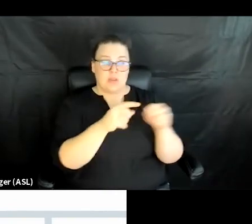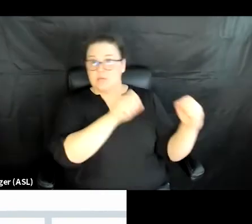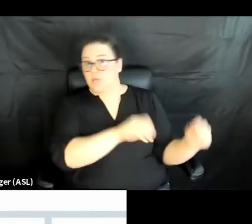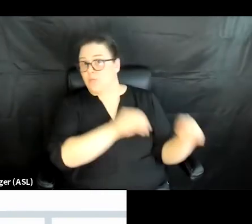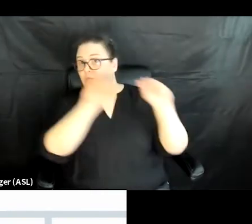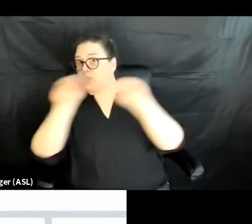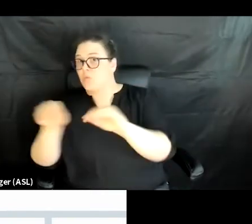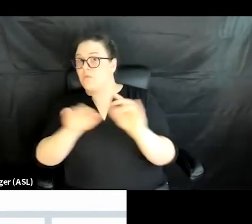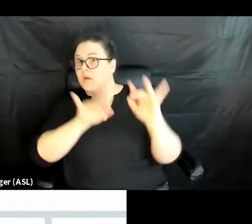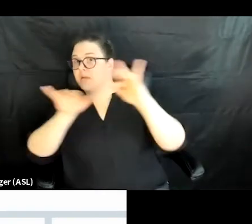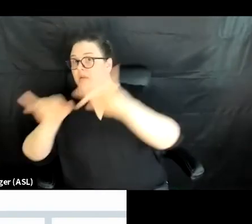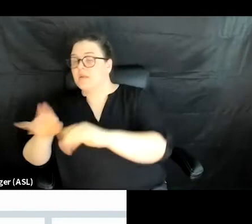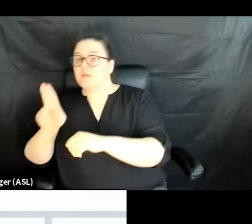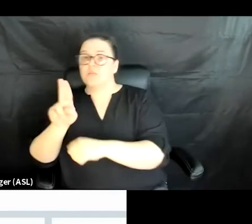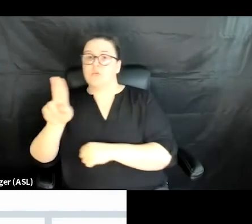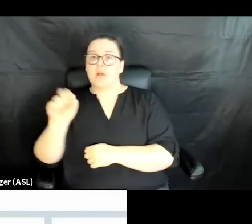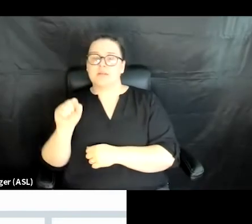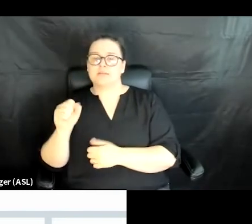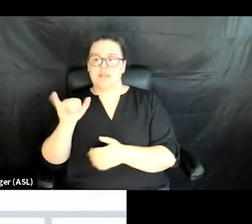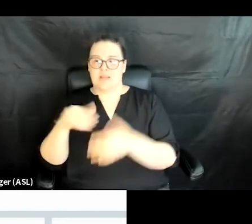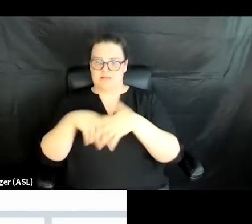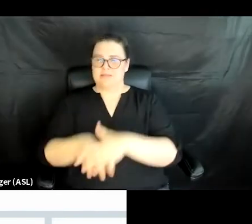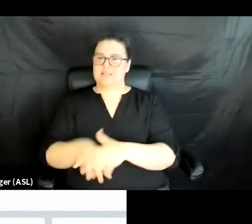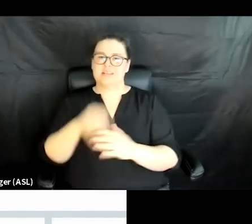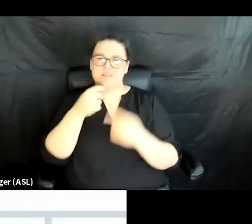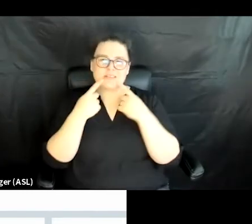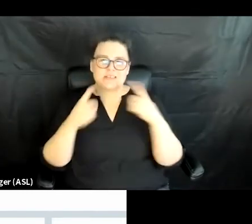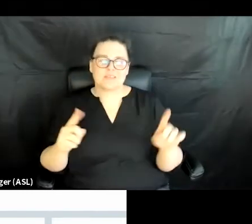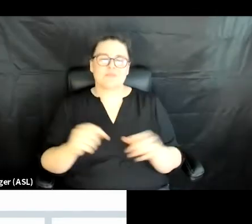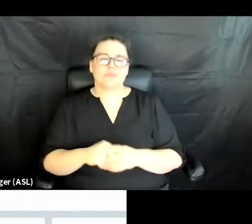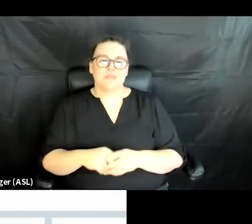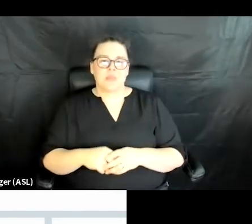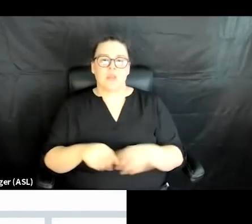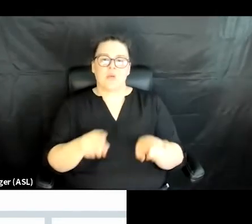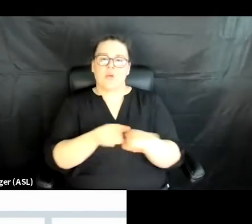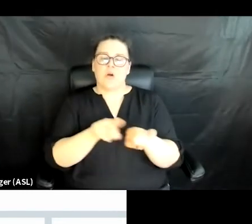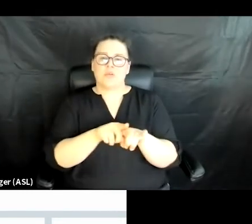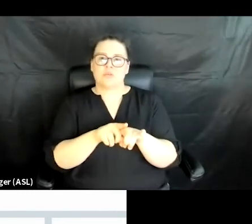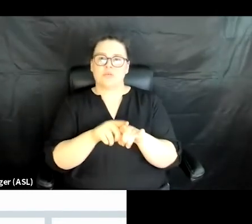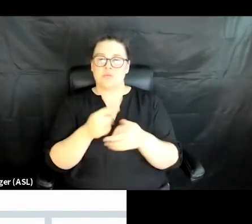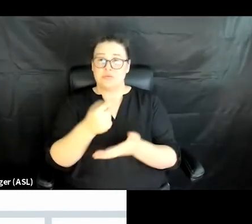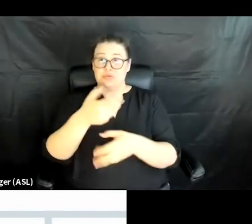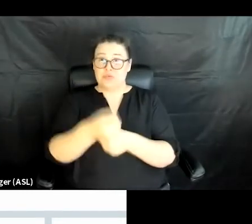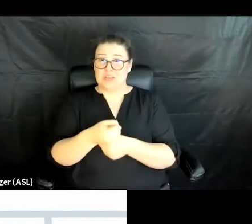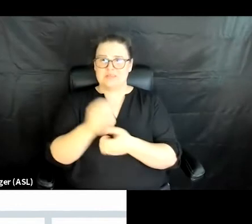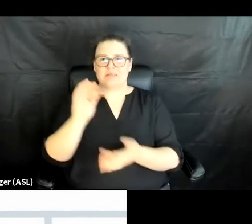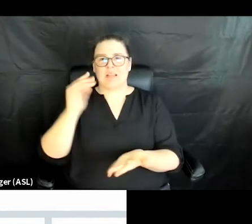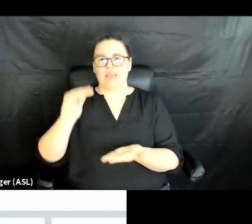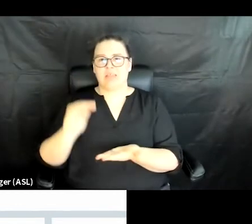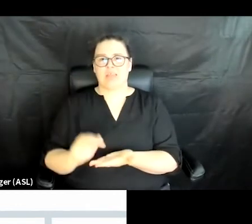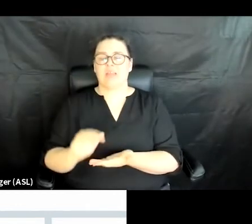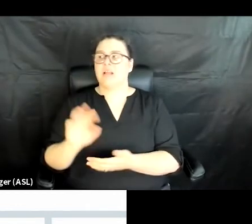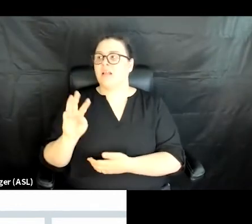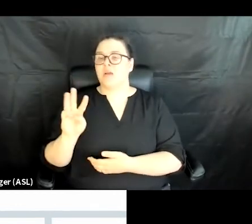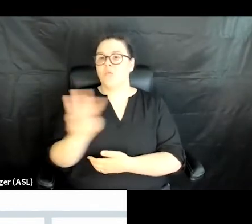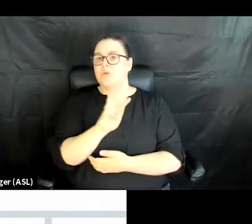States. So acculturation and assimilation is greatly affected by this. Also the lack of trust, like the Western medicine and healthcare